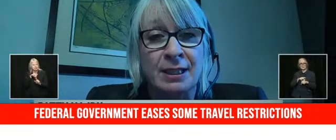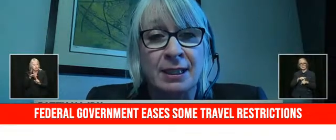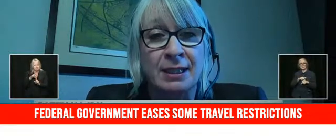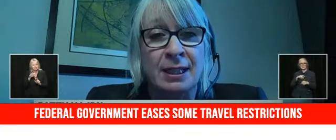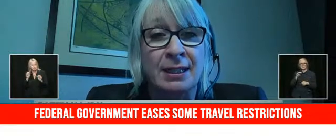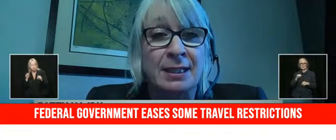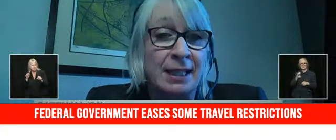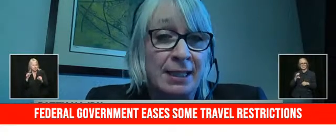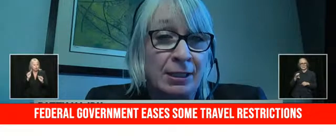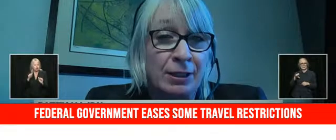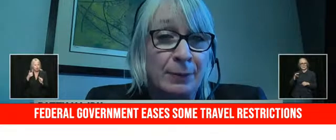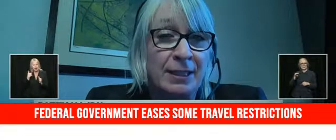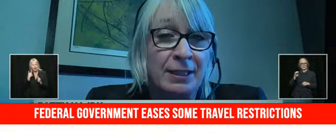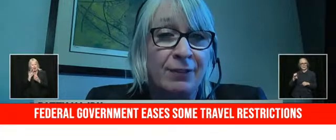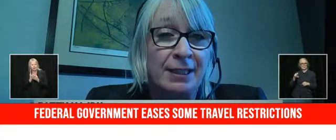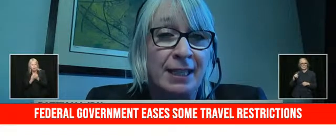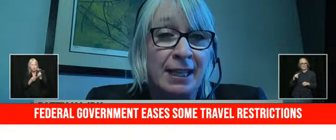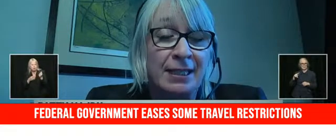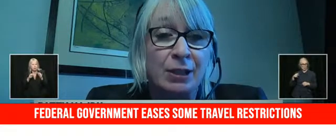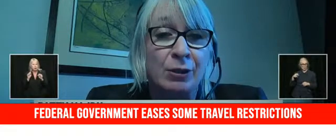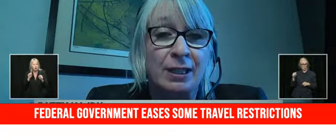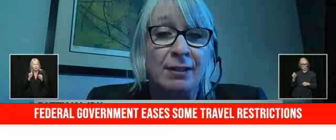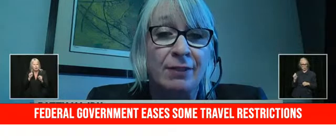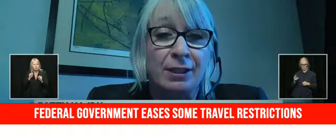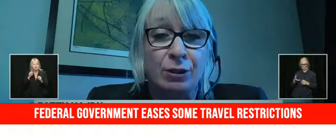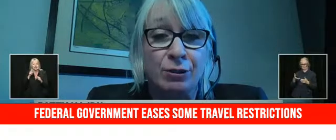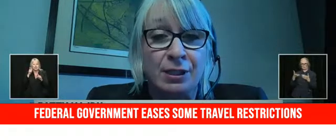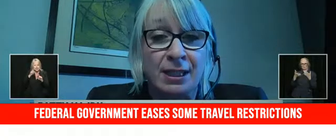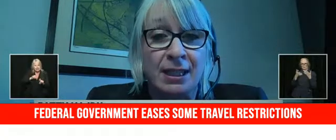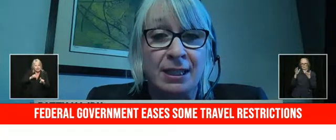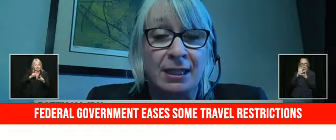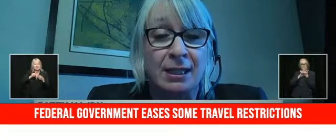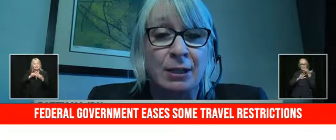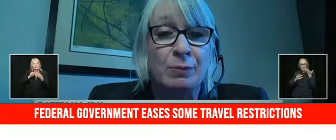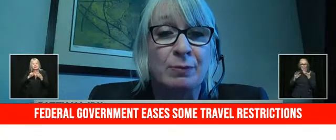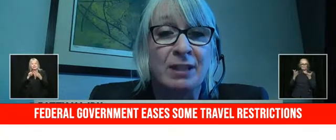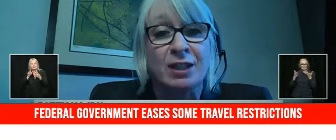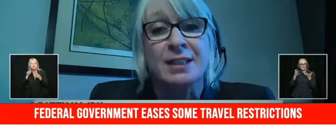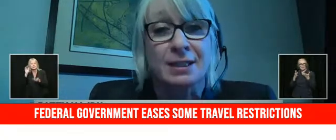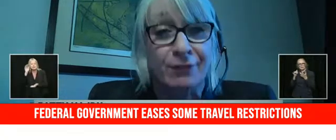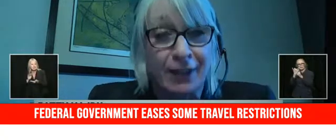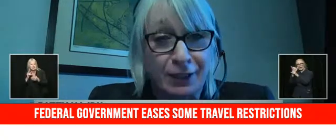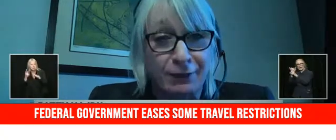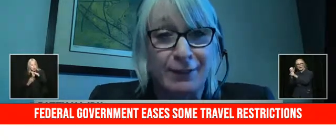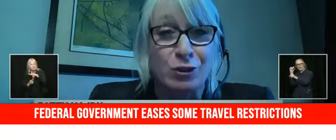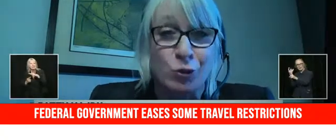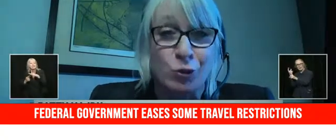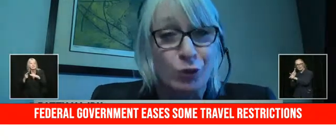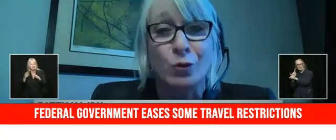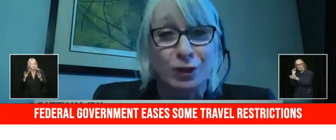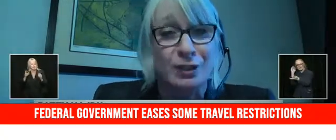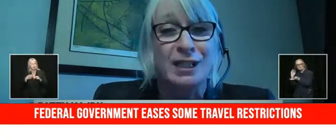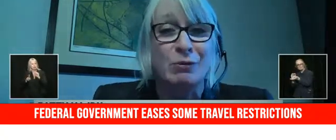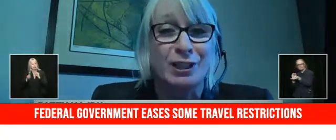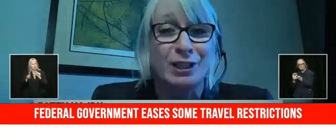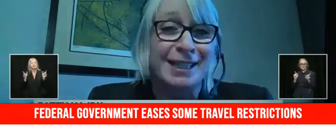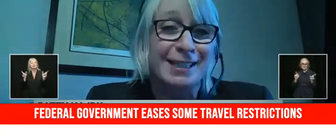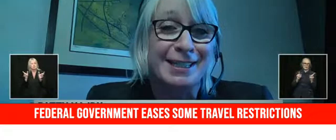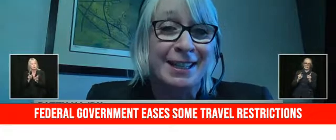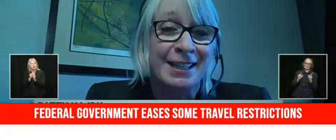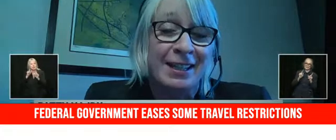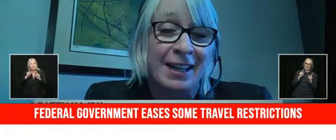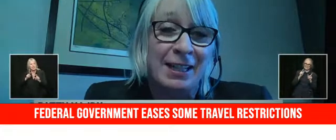a quarantine and a test on a specific date that could give us certainty that it would be just as effective to have a shorter quarantine